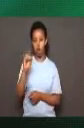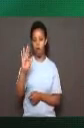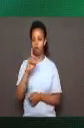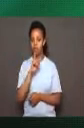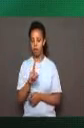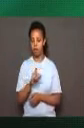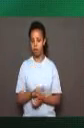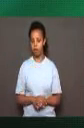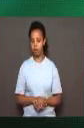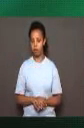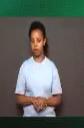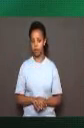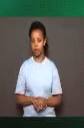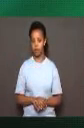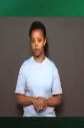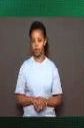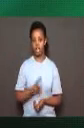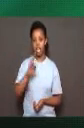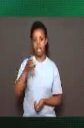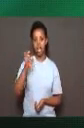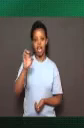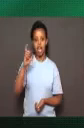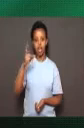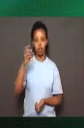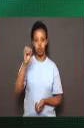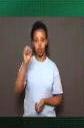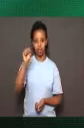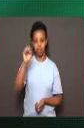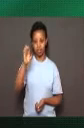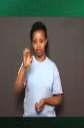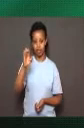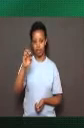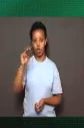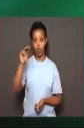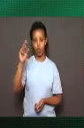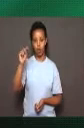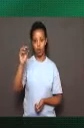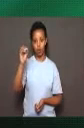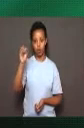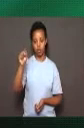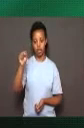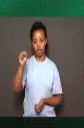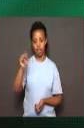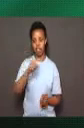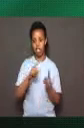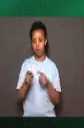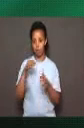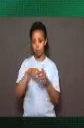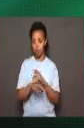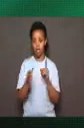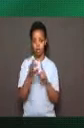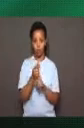C5H10O5. A hexose monosaccharide contains 6